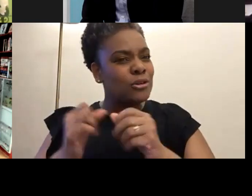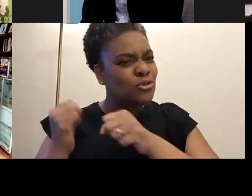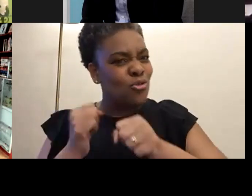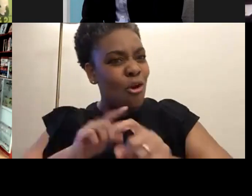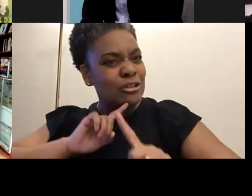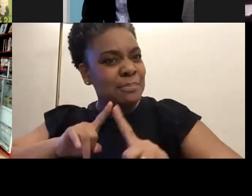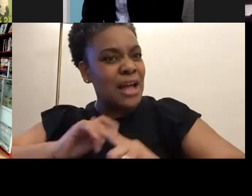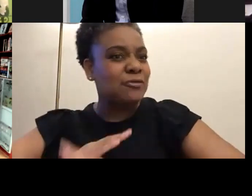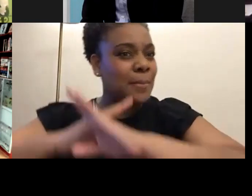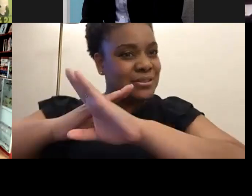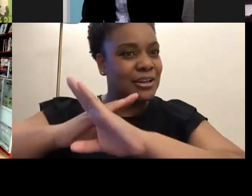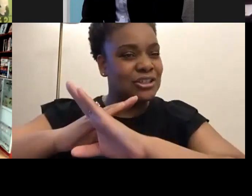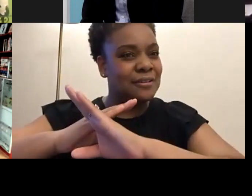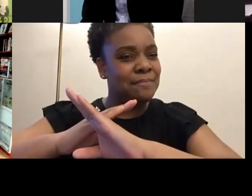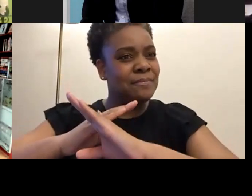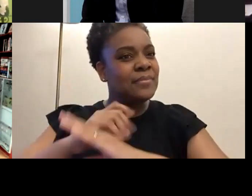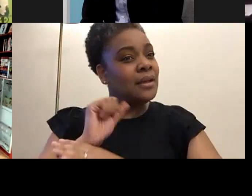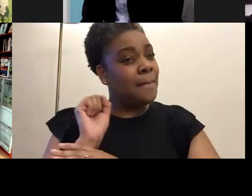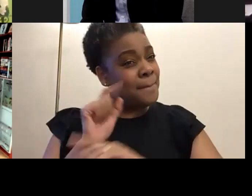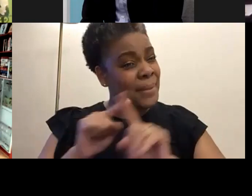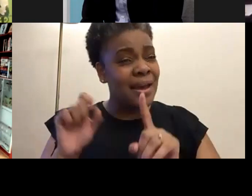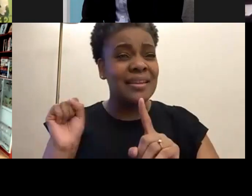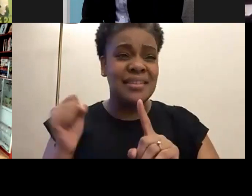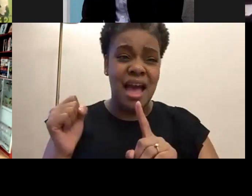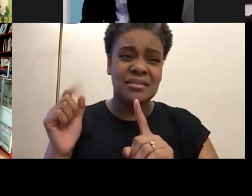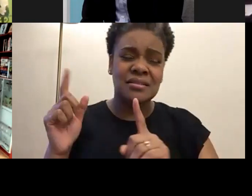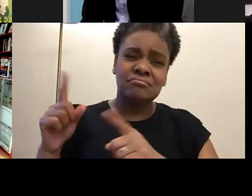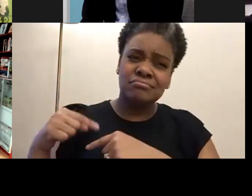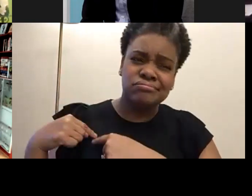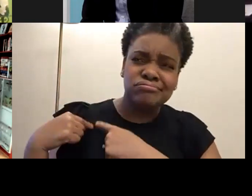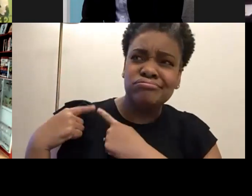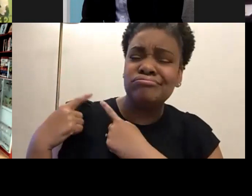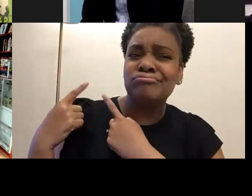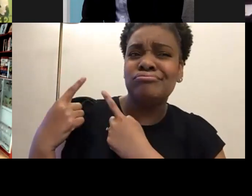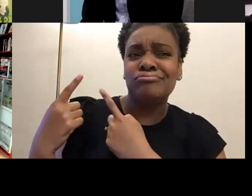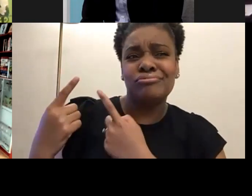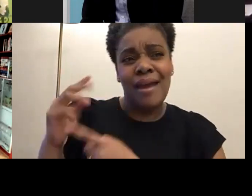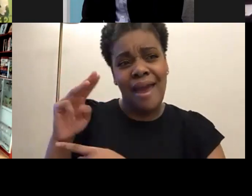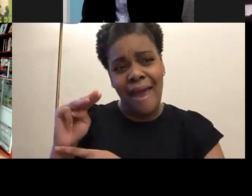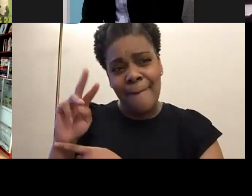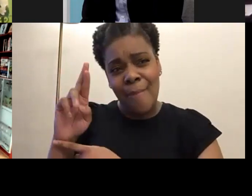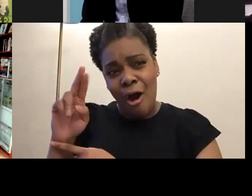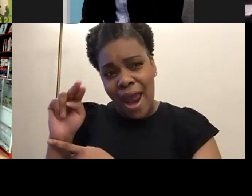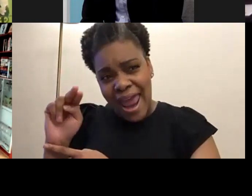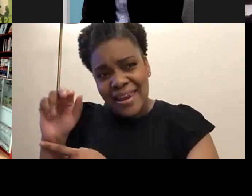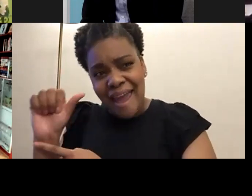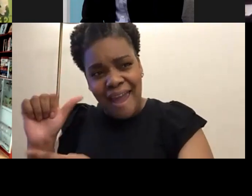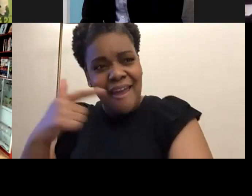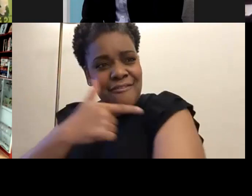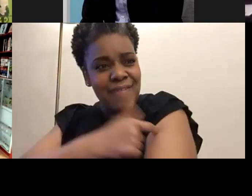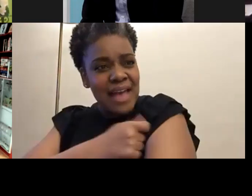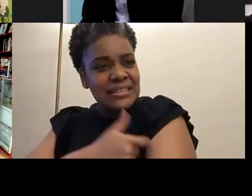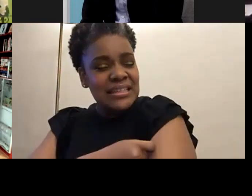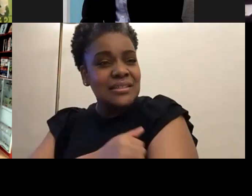about in real time, but there is a long-standing history of data about mRNA vaccines that have demonstrated why they're safe and effective, and